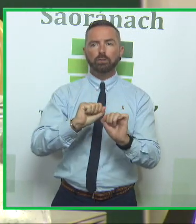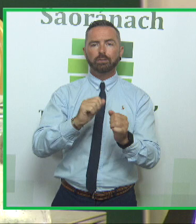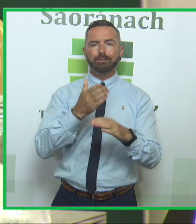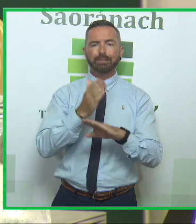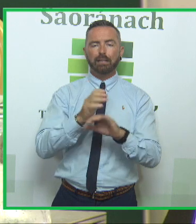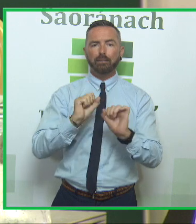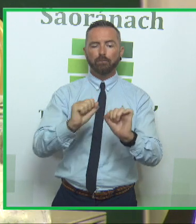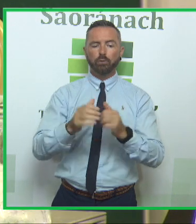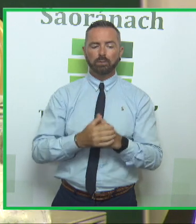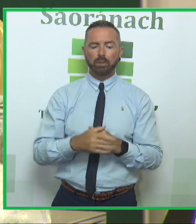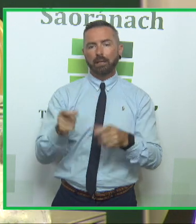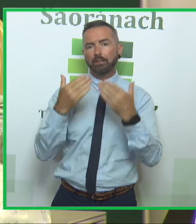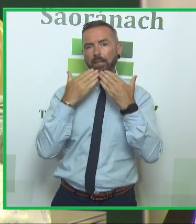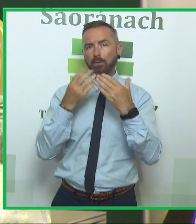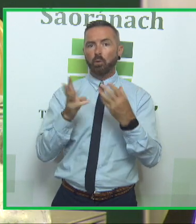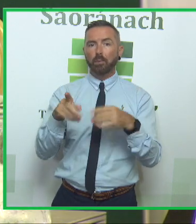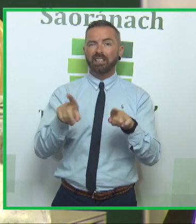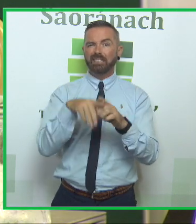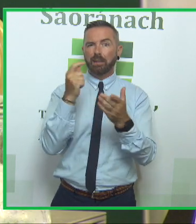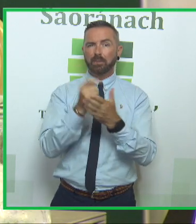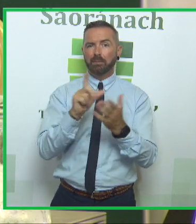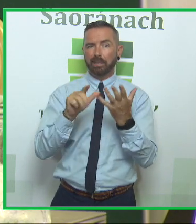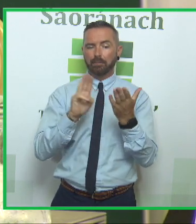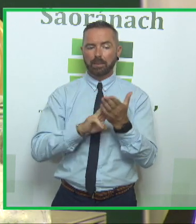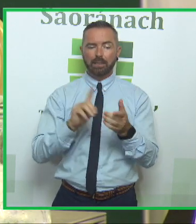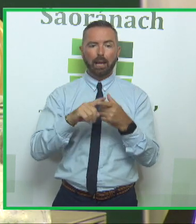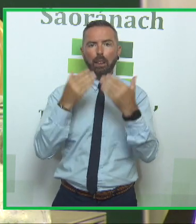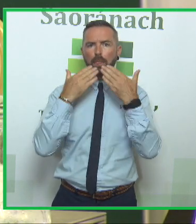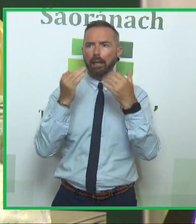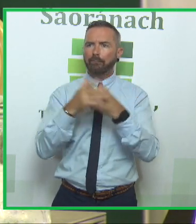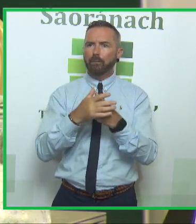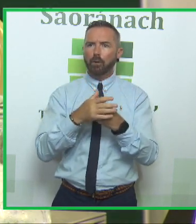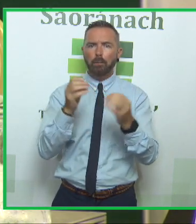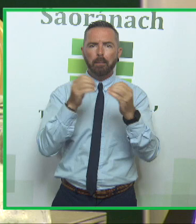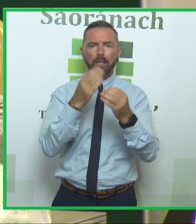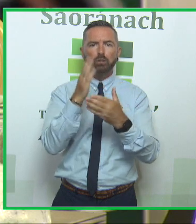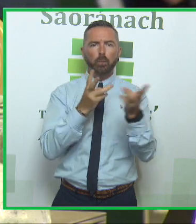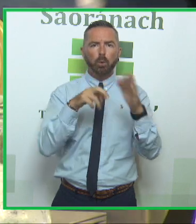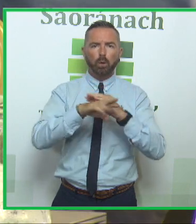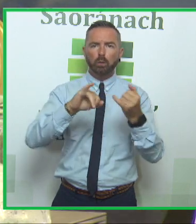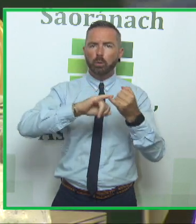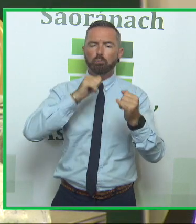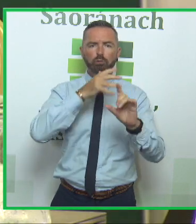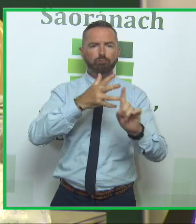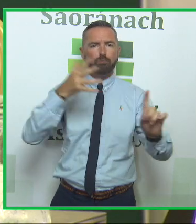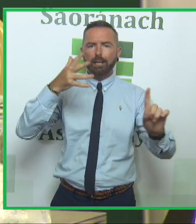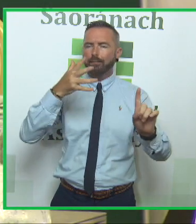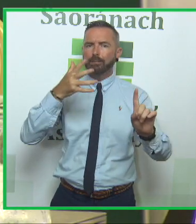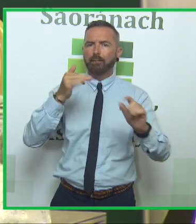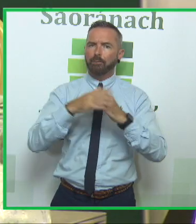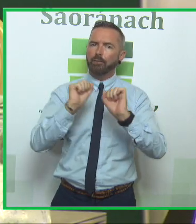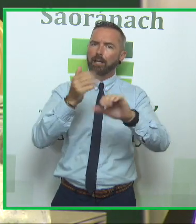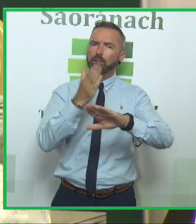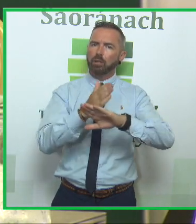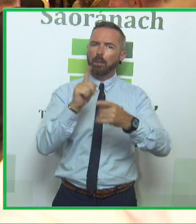very clear recommendations. And thanks, Brid, for the call out of some of the workers in this sector that don't get the recognition, what they do for